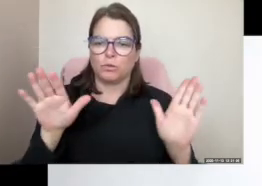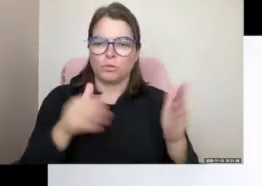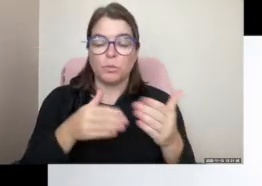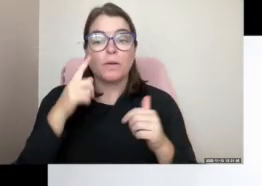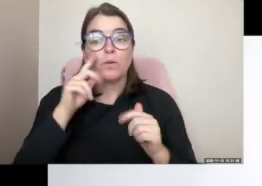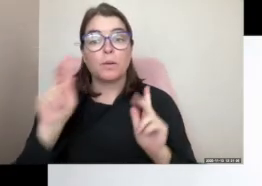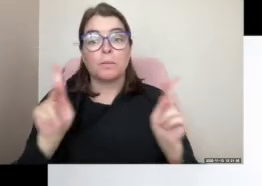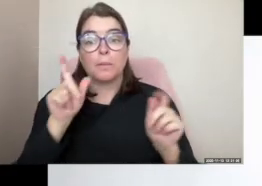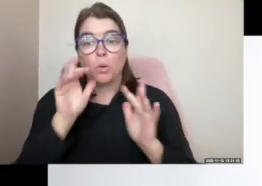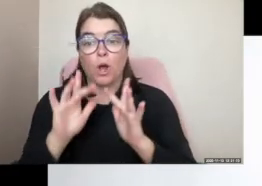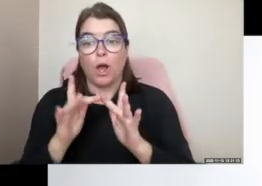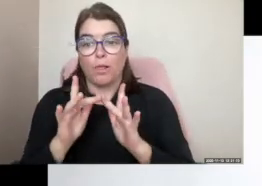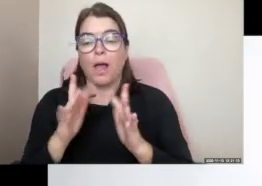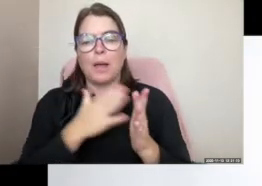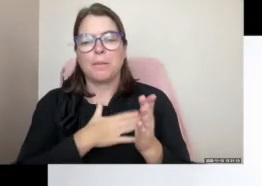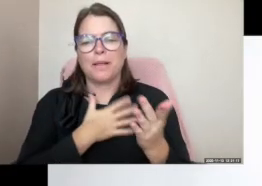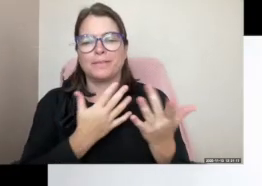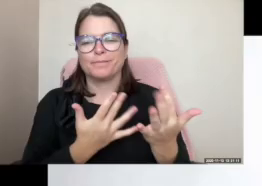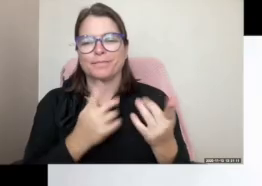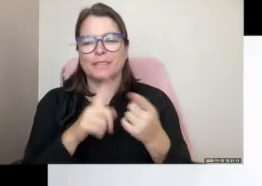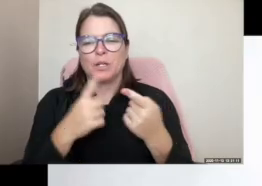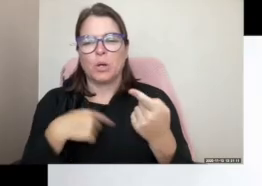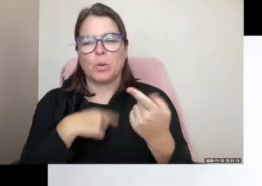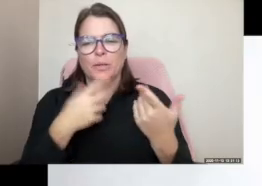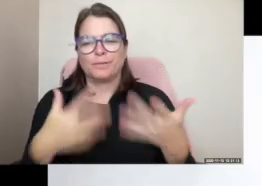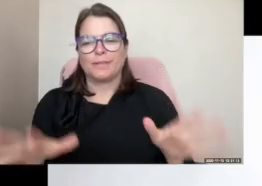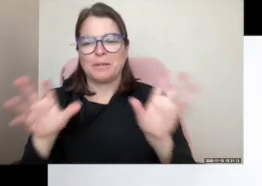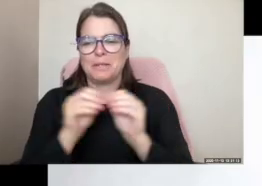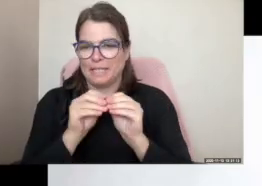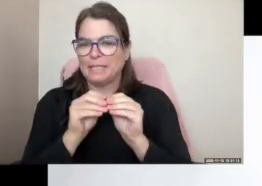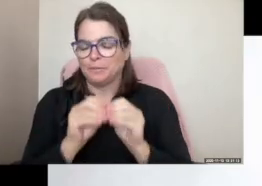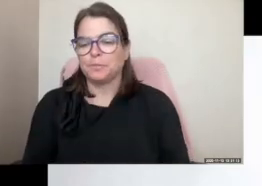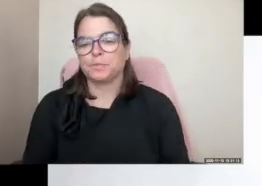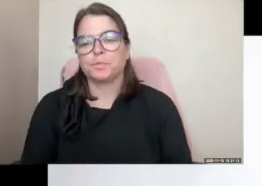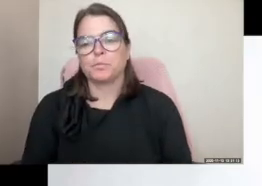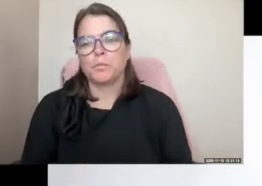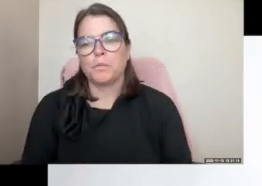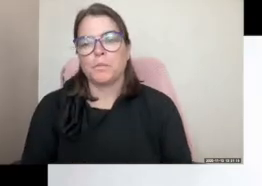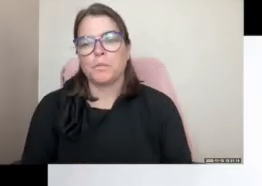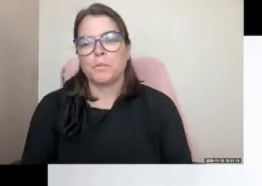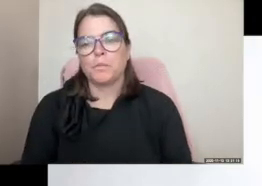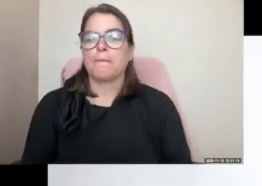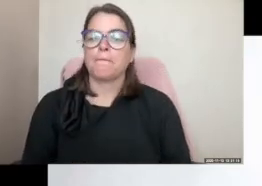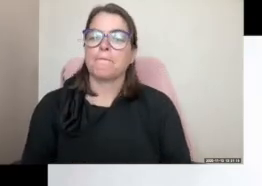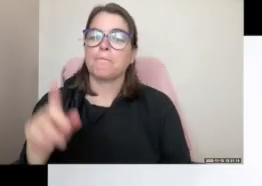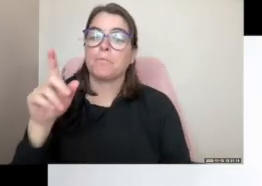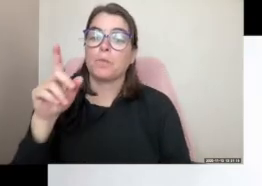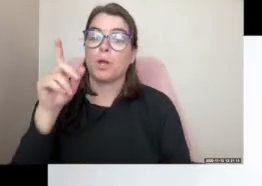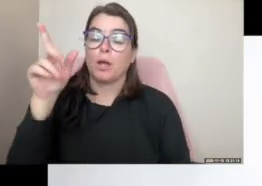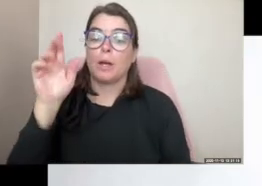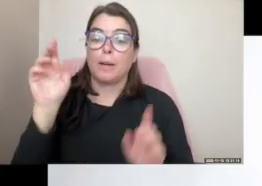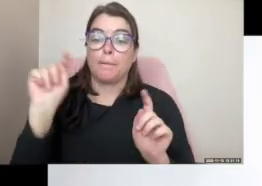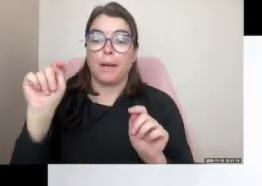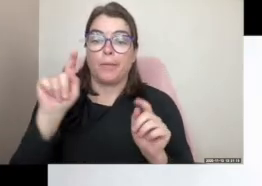street. When the all clear signal is given, we will return to this room. So for folks that are online, please